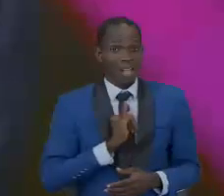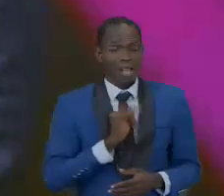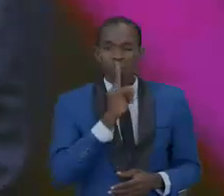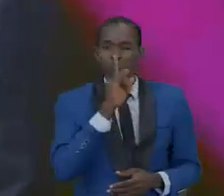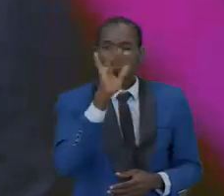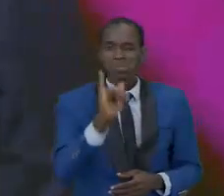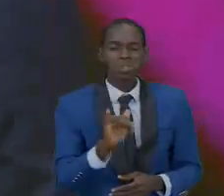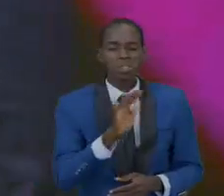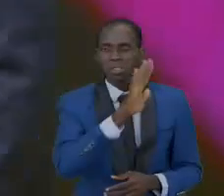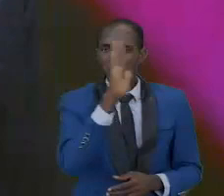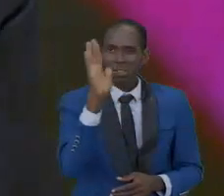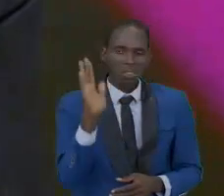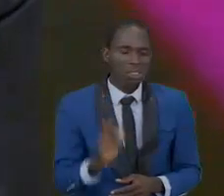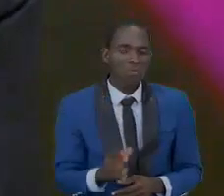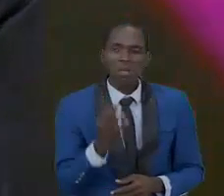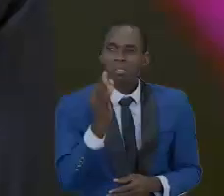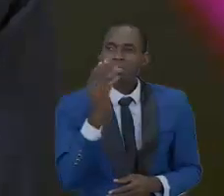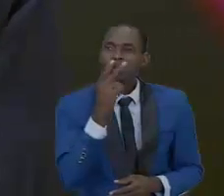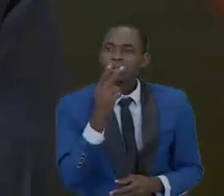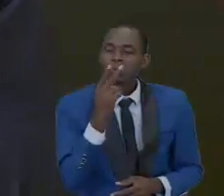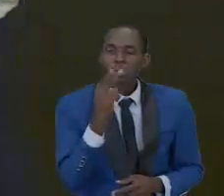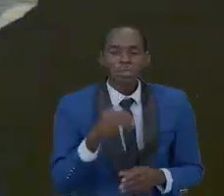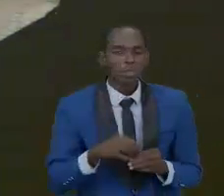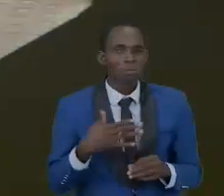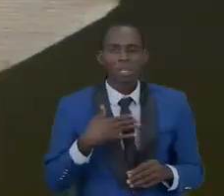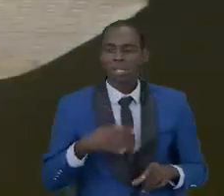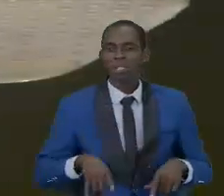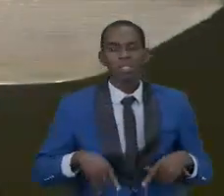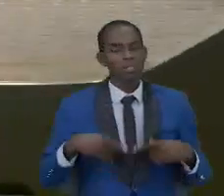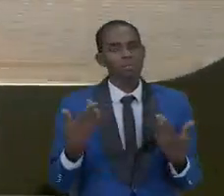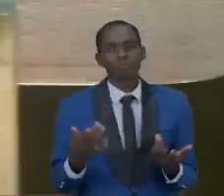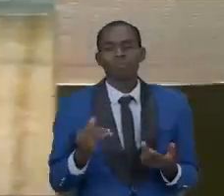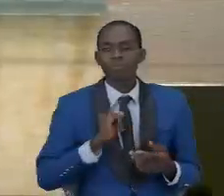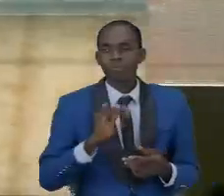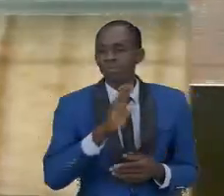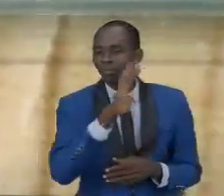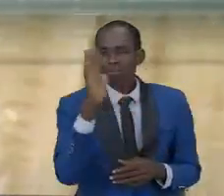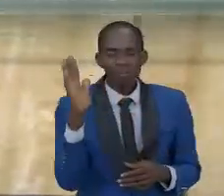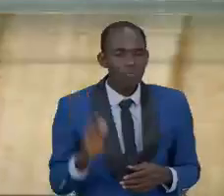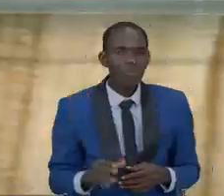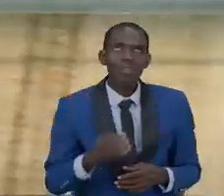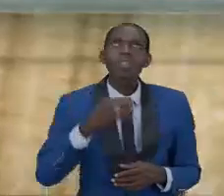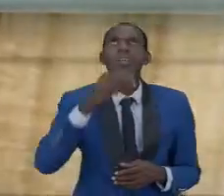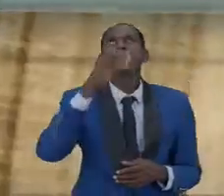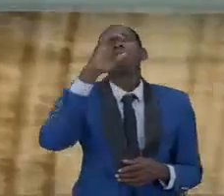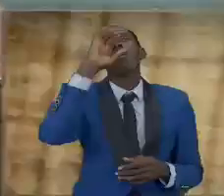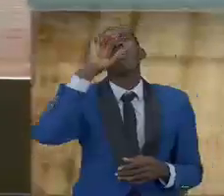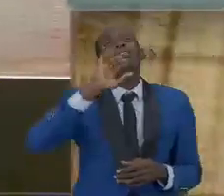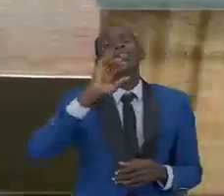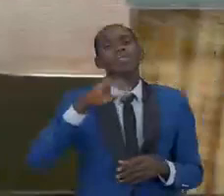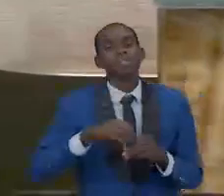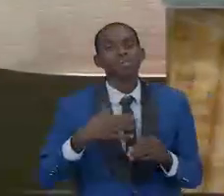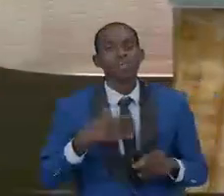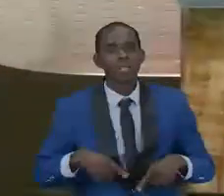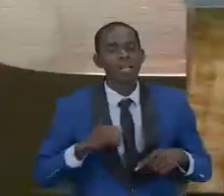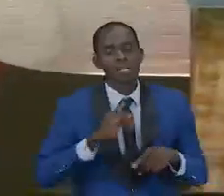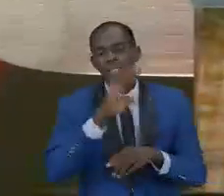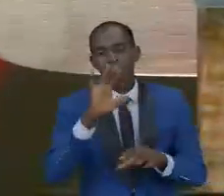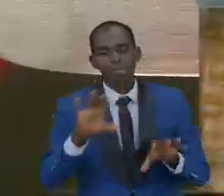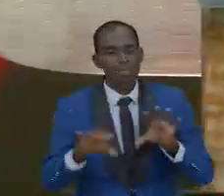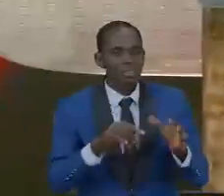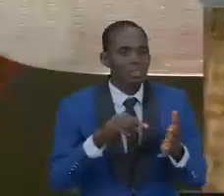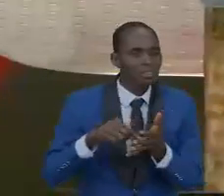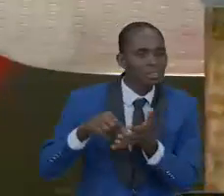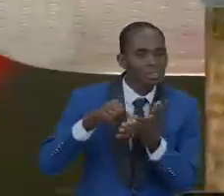never smoked in my life I never drank in my life I never did this I never did that